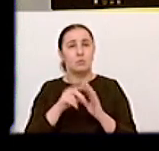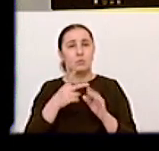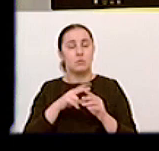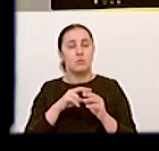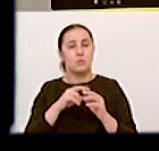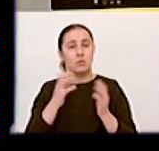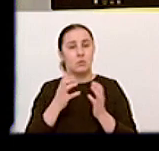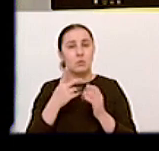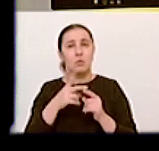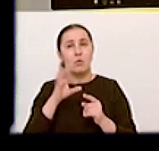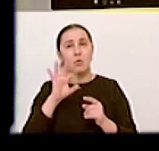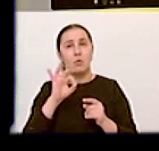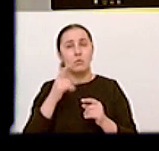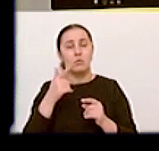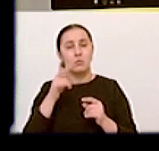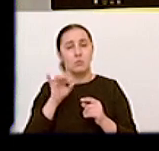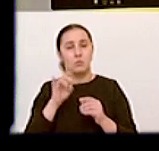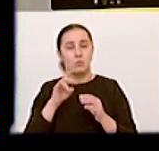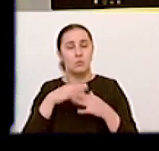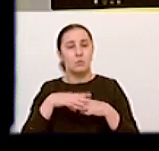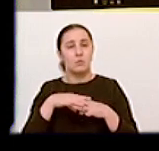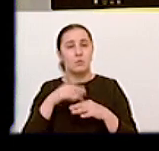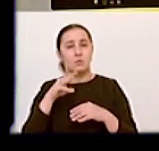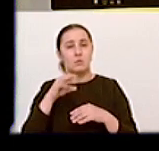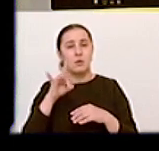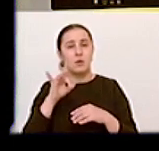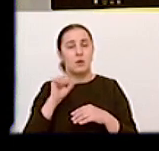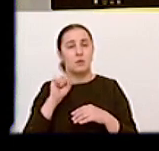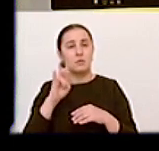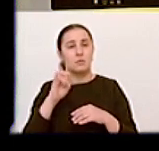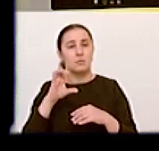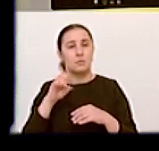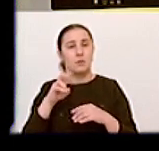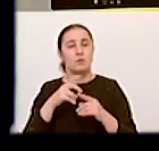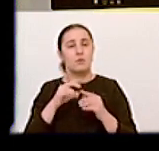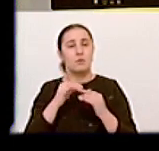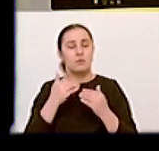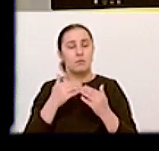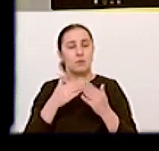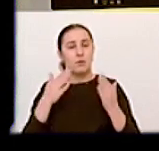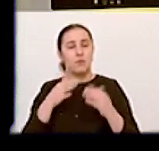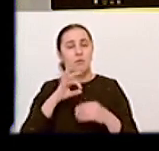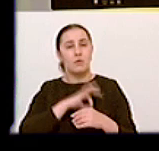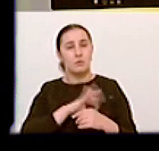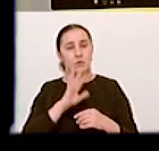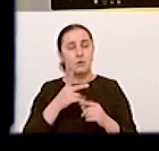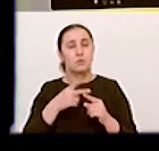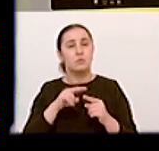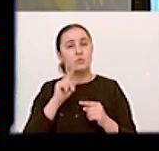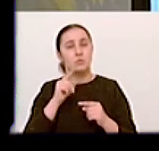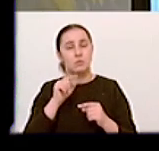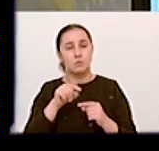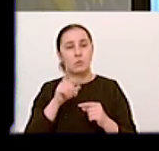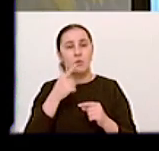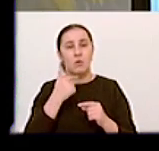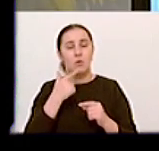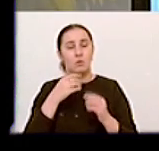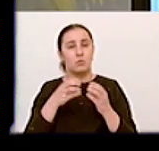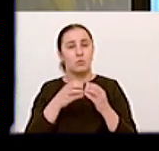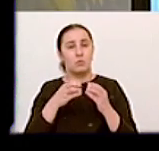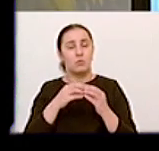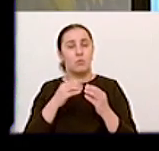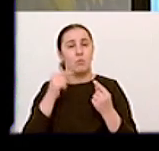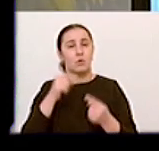olish, organ va to'qimalarni transplantatsiyasida keng foydalaniladi. Chunki o'sha qon guruhlari